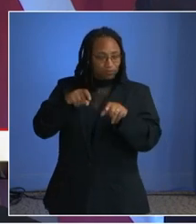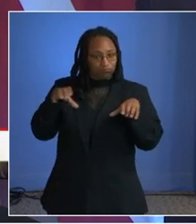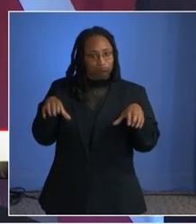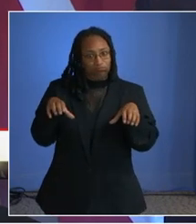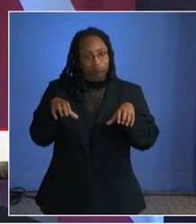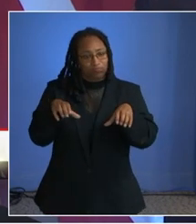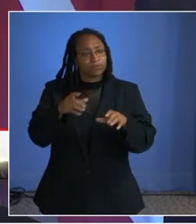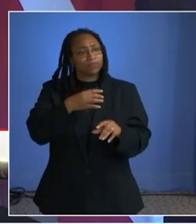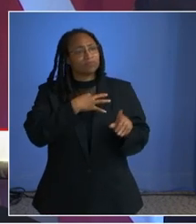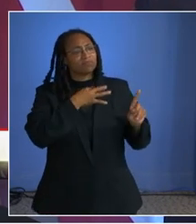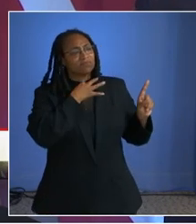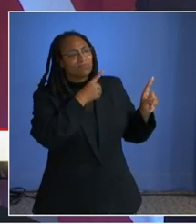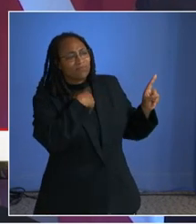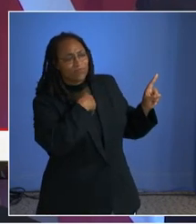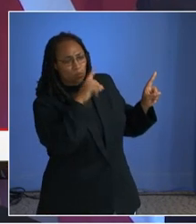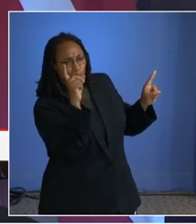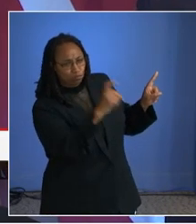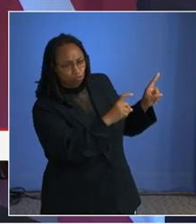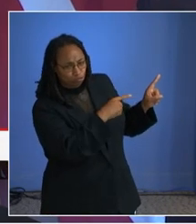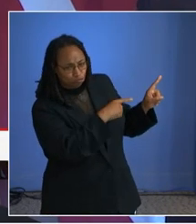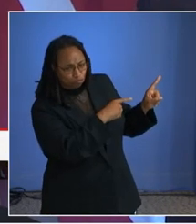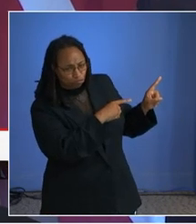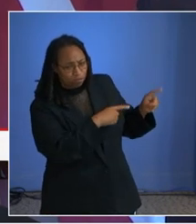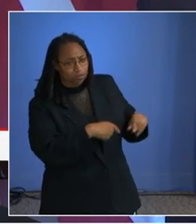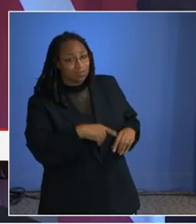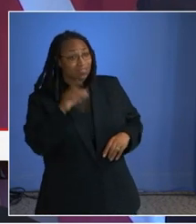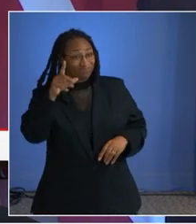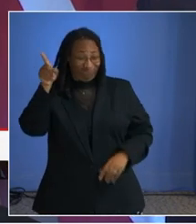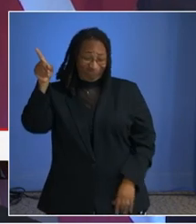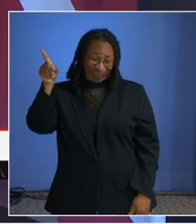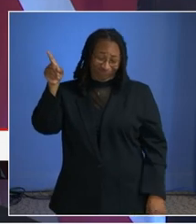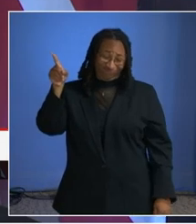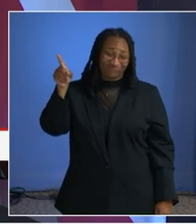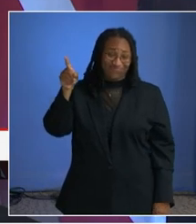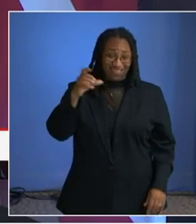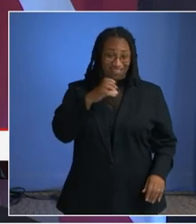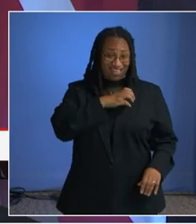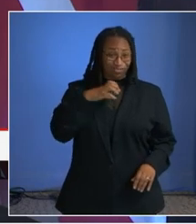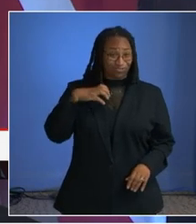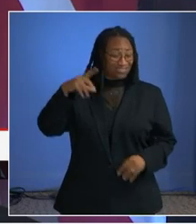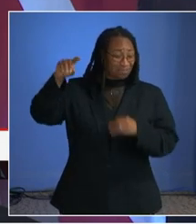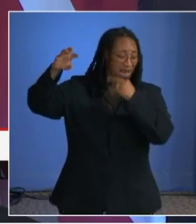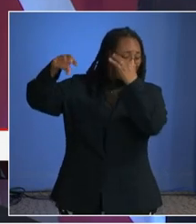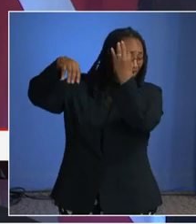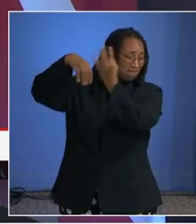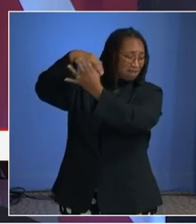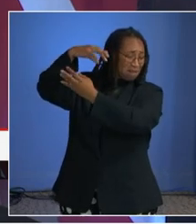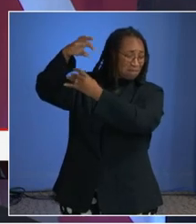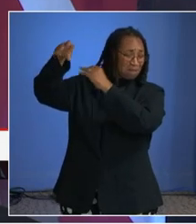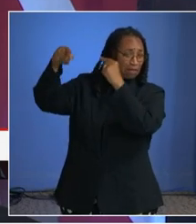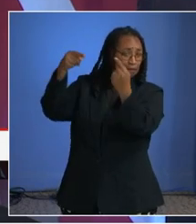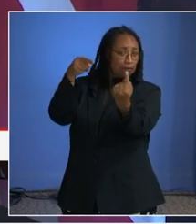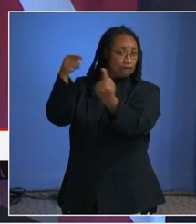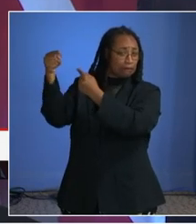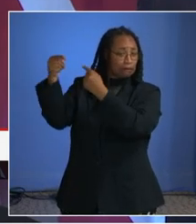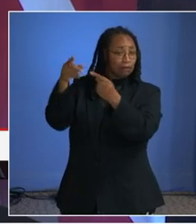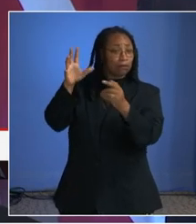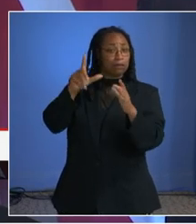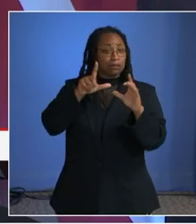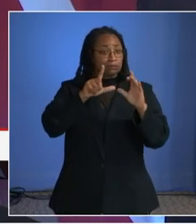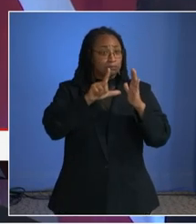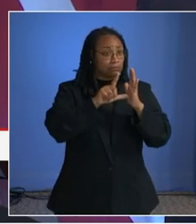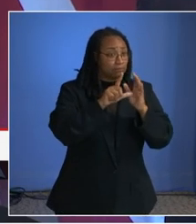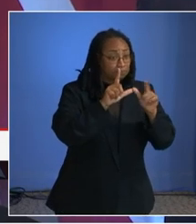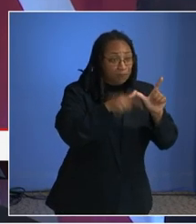a government shutdown. Now that the air is clear on that a little bit, have you heard from Congressman Chairman Comer at all about where